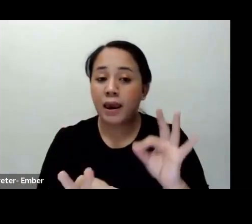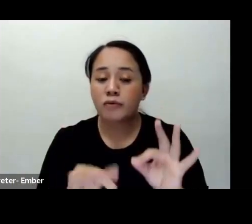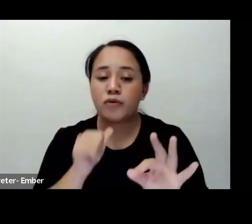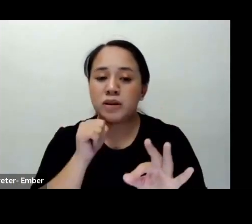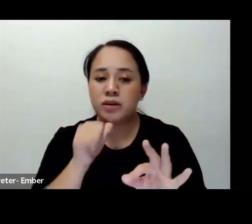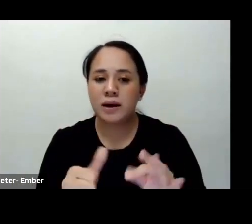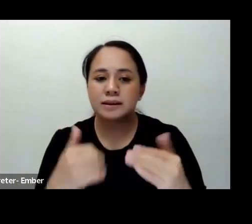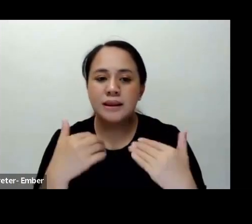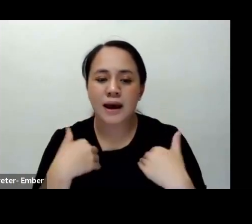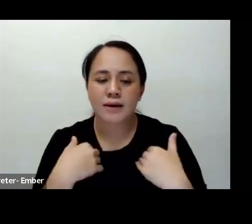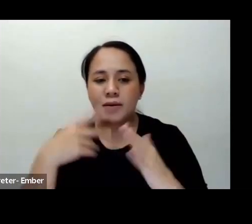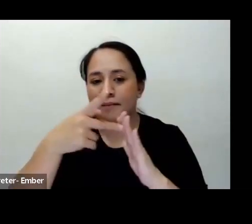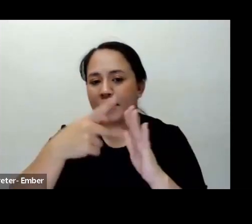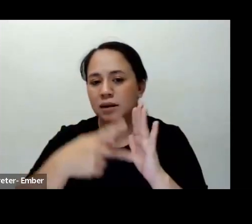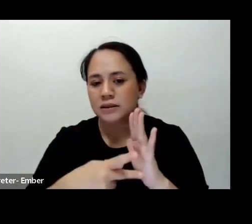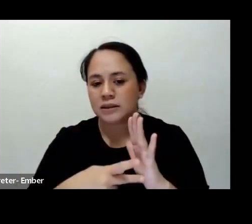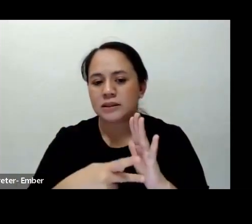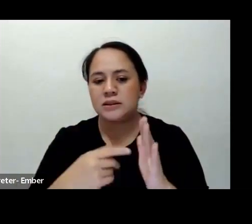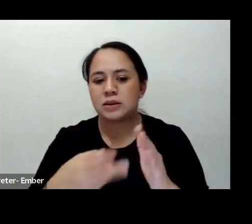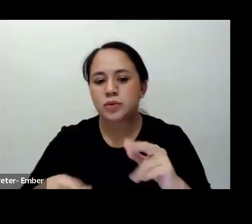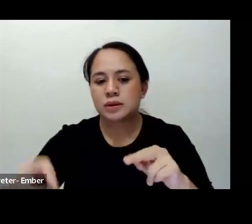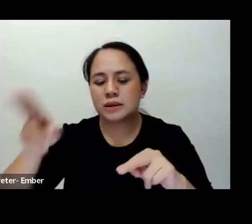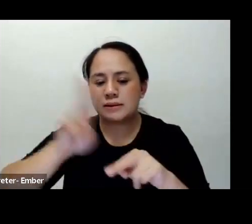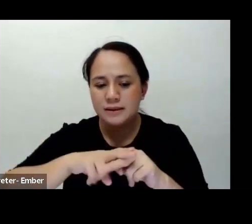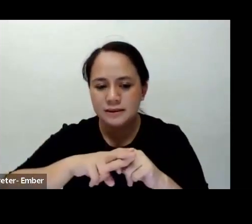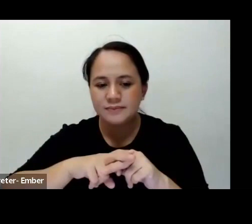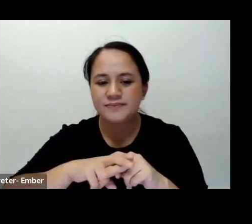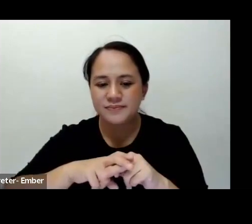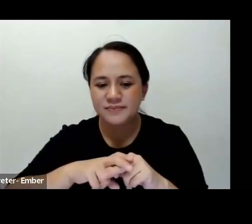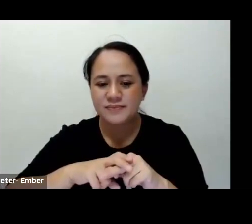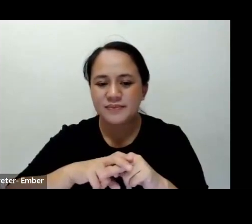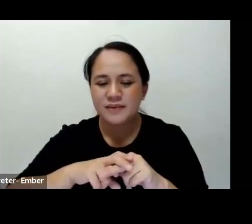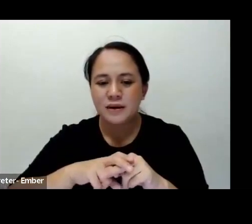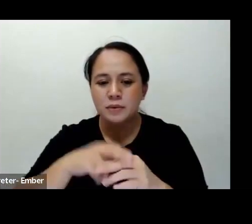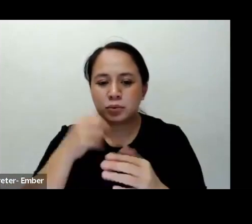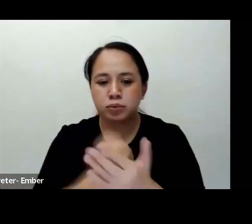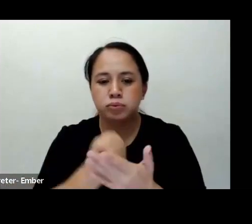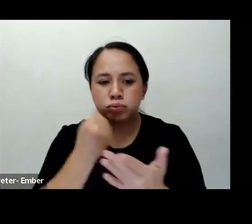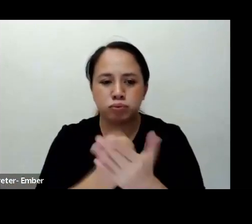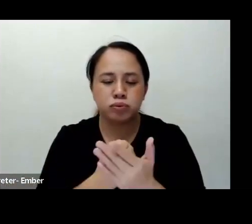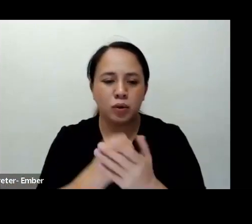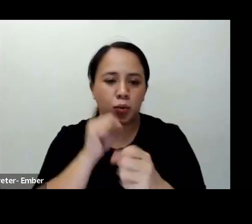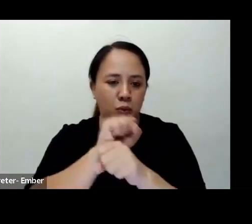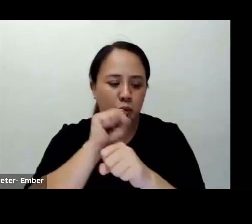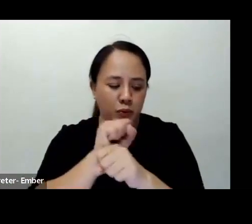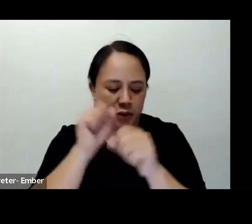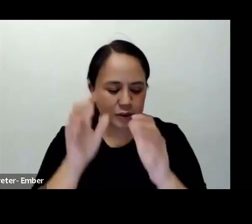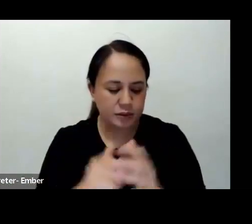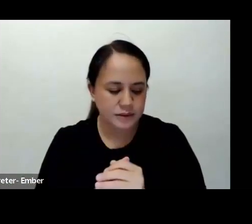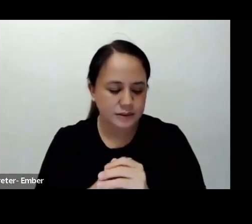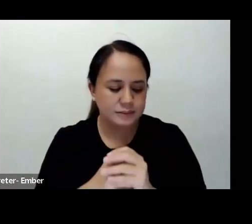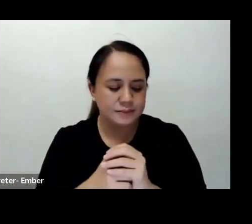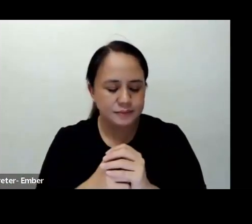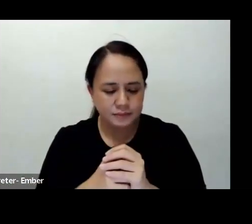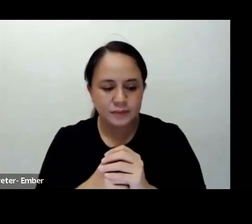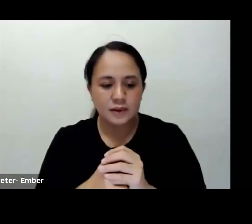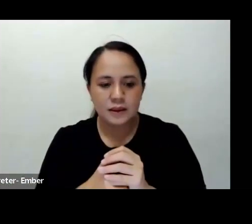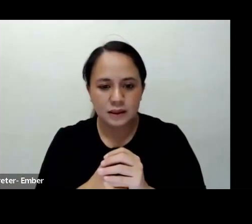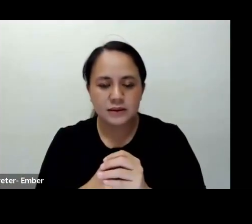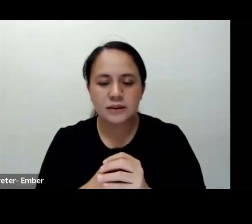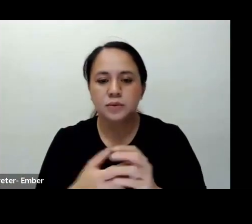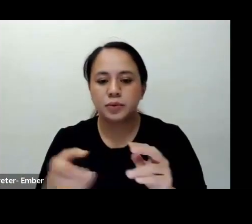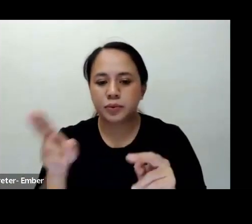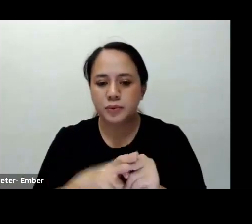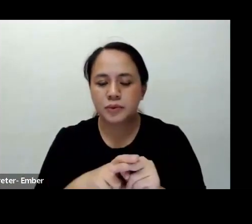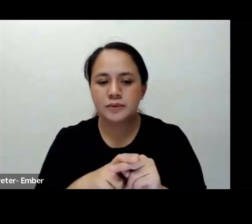have the policies that will increase wages of workers, living wages that will increase to